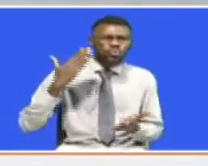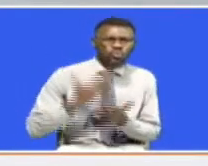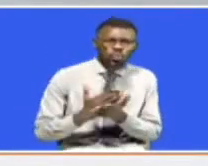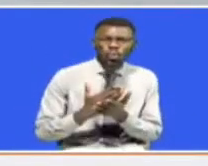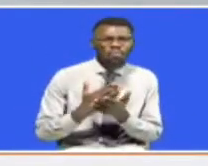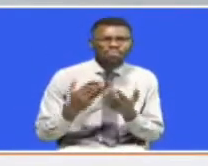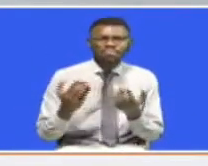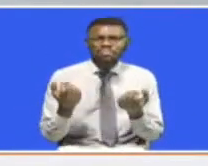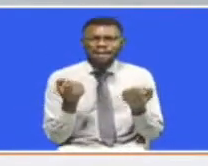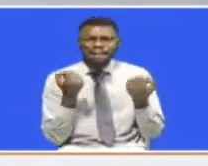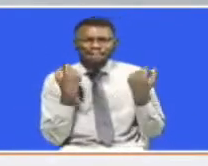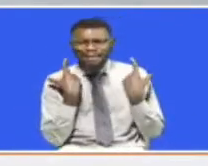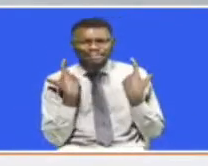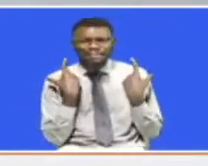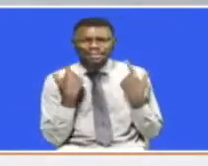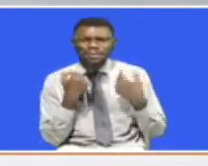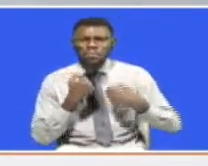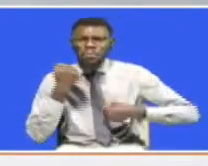room to